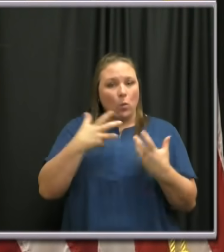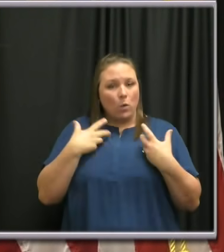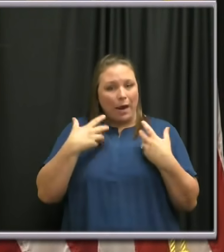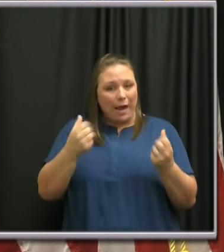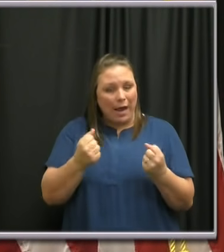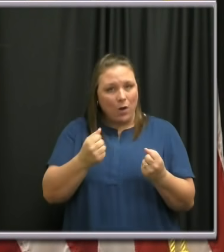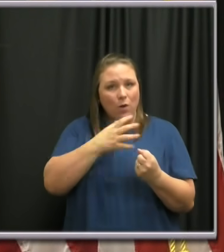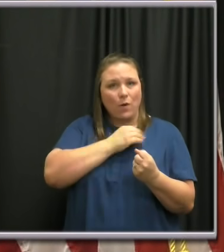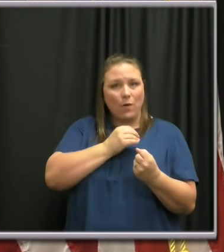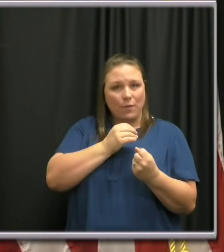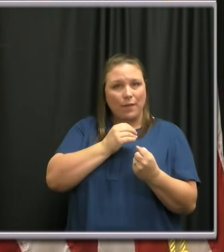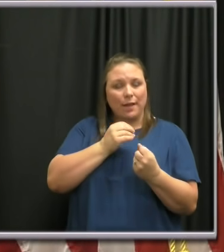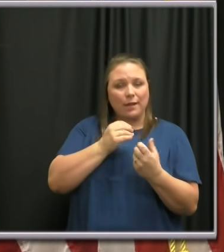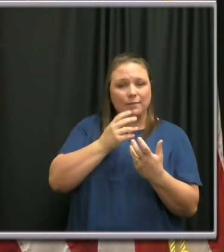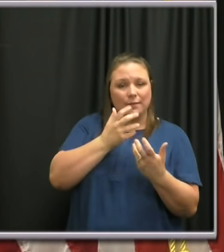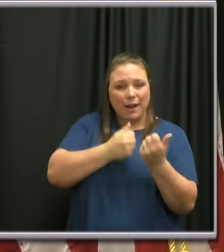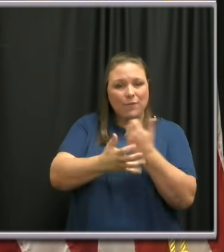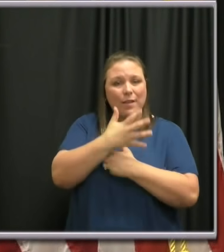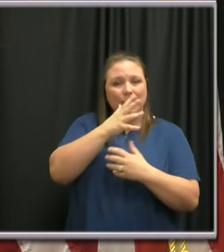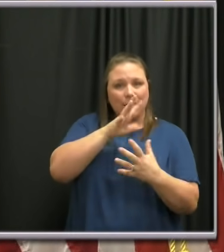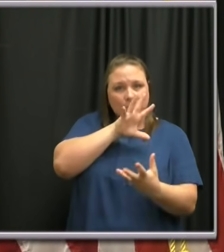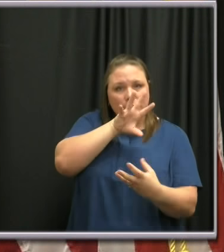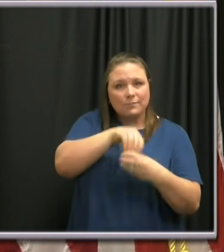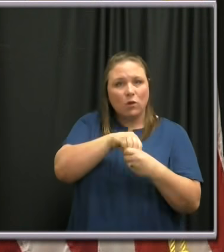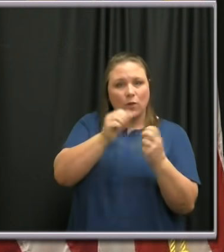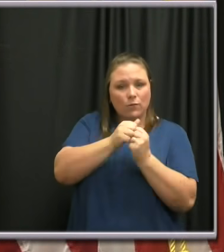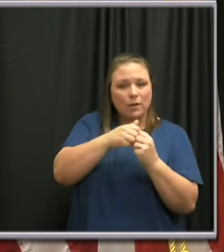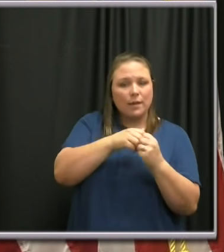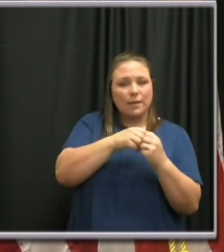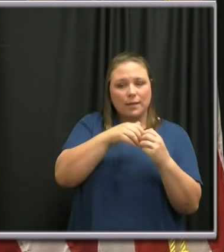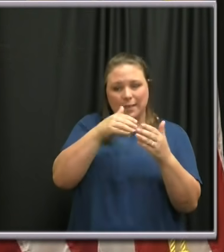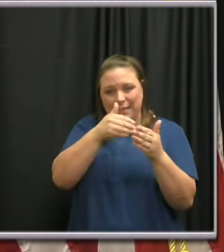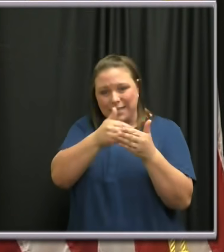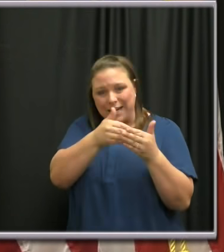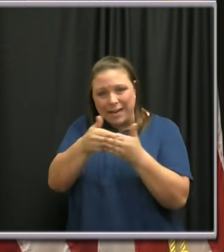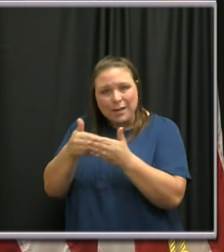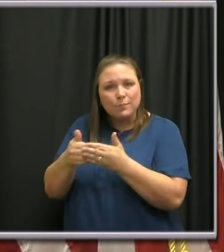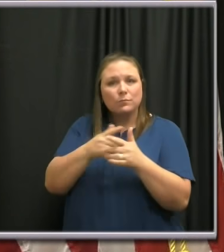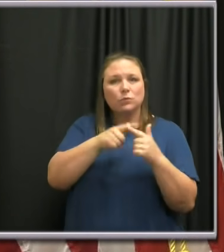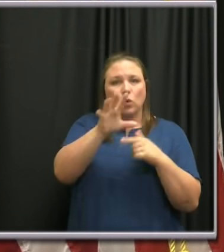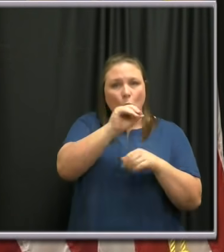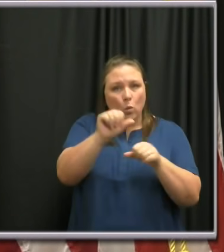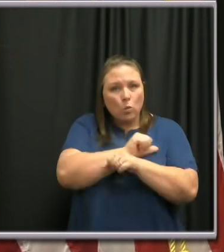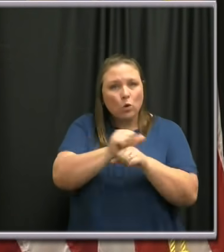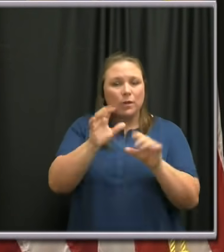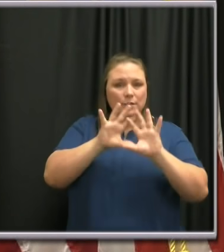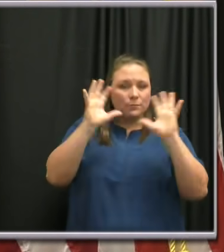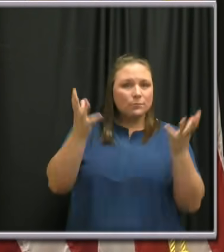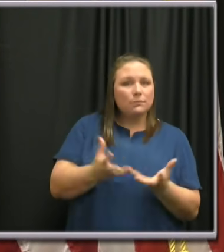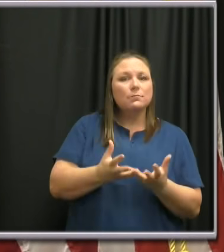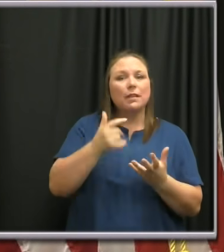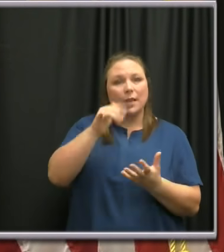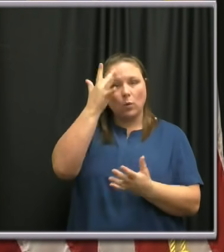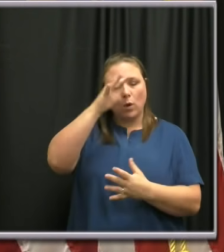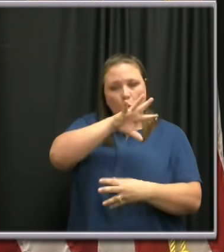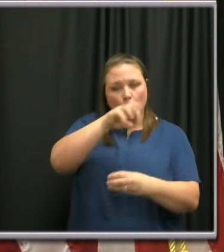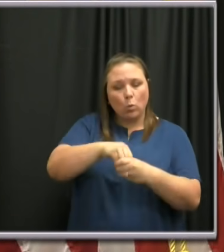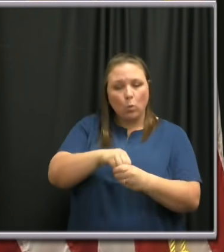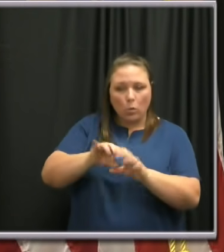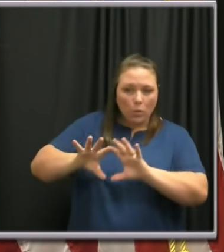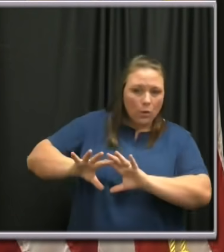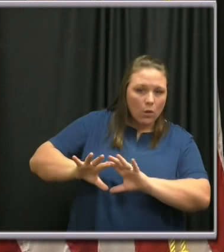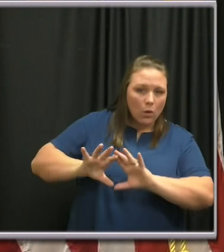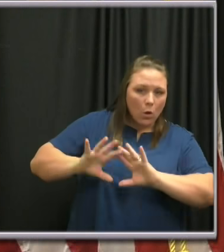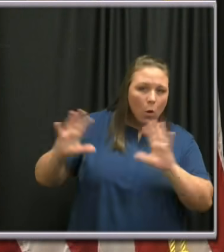is interdependent with our neighbors, our coworkers, and societies at large. And that's why we must include everyone,